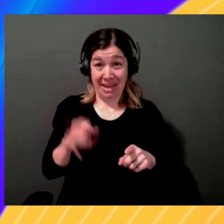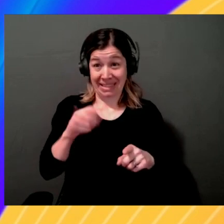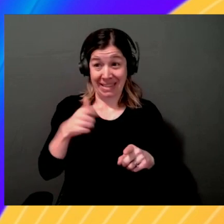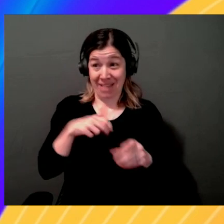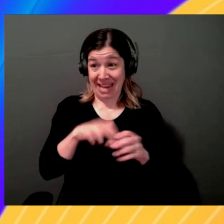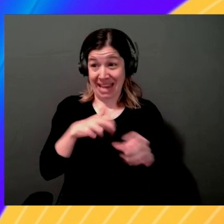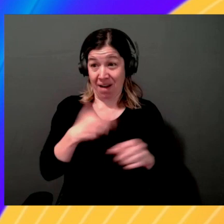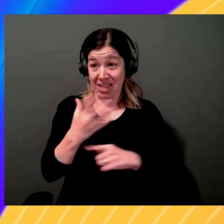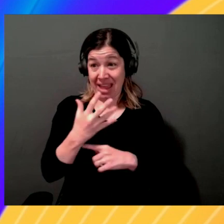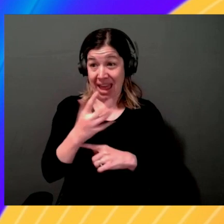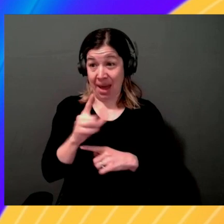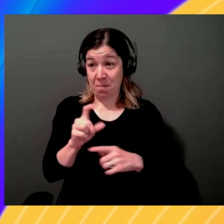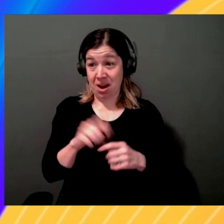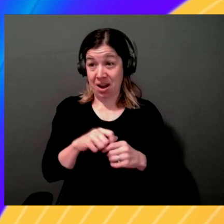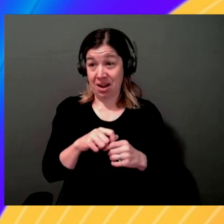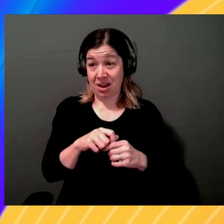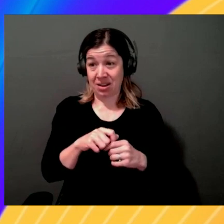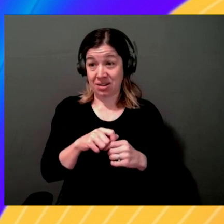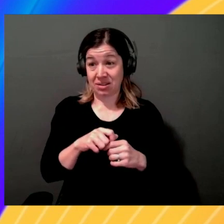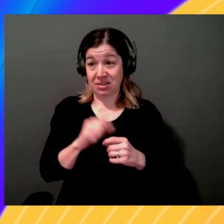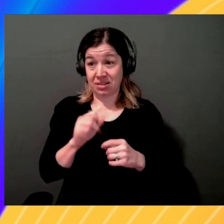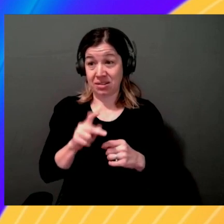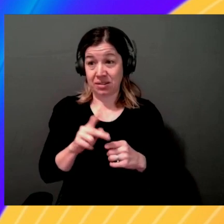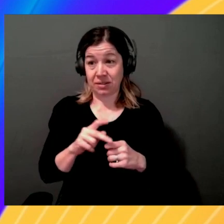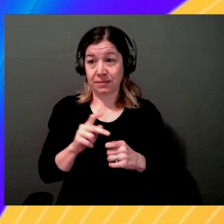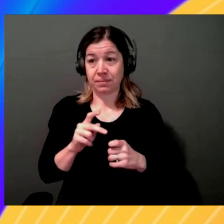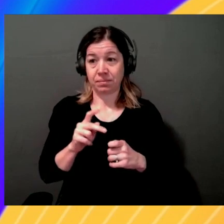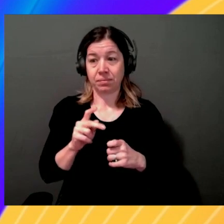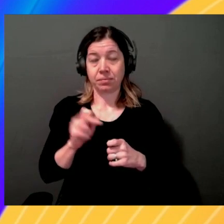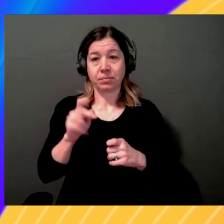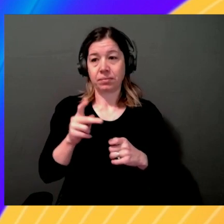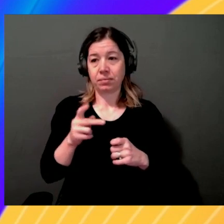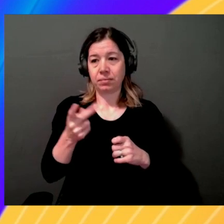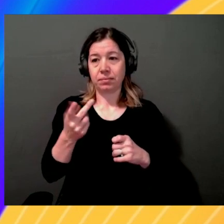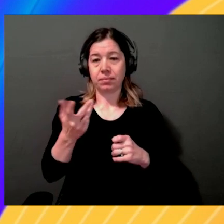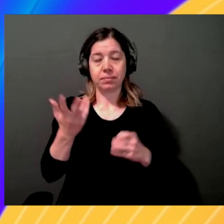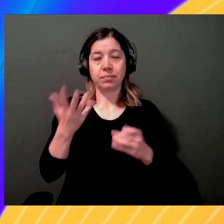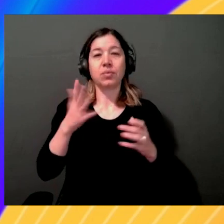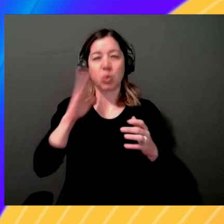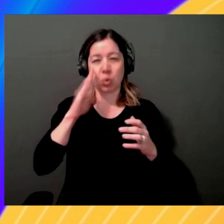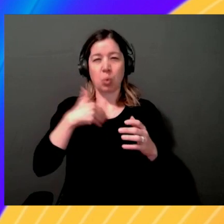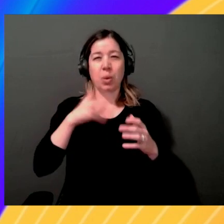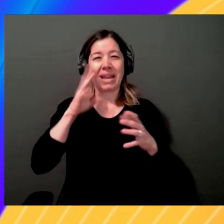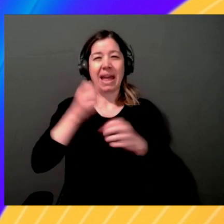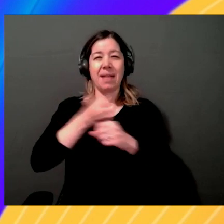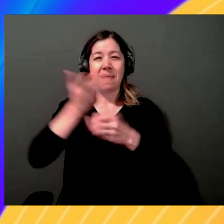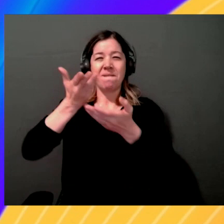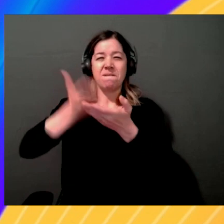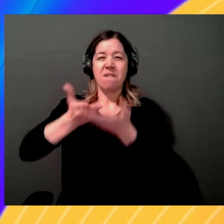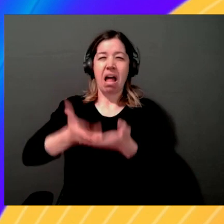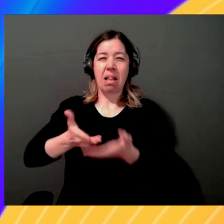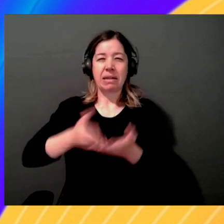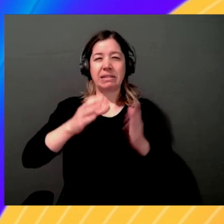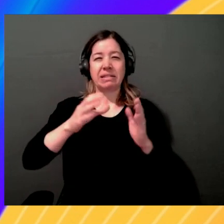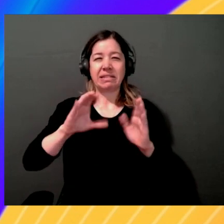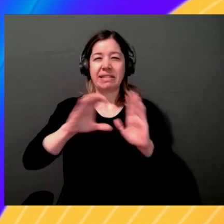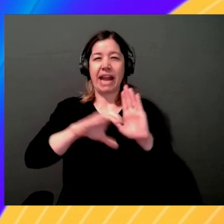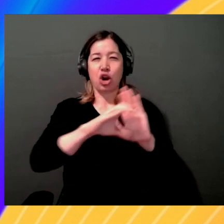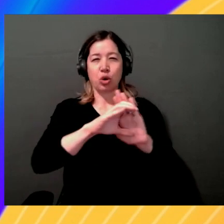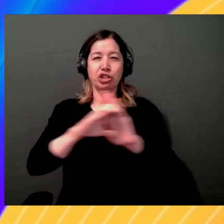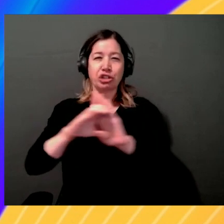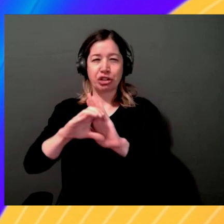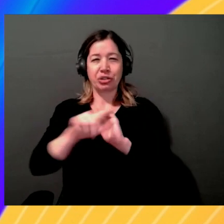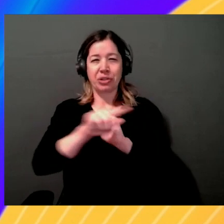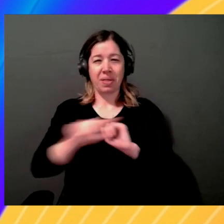underscores. That's a dash. Well, Okay. Well, All right. Look at the valid characters, Aaron. The data set group name underscore. must have 1